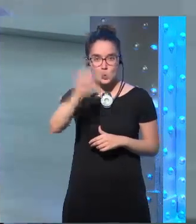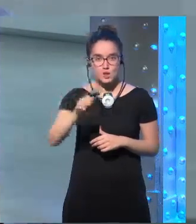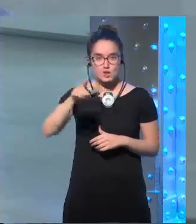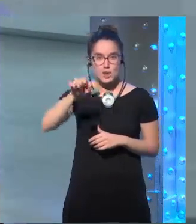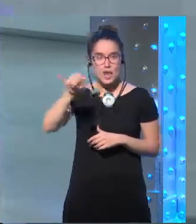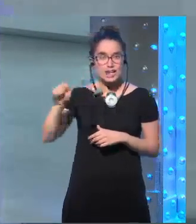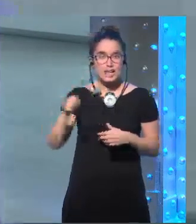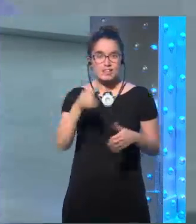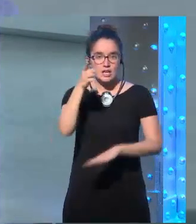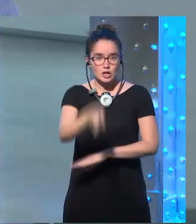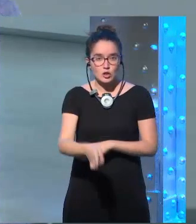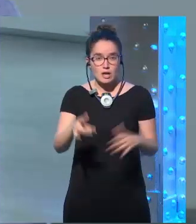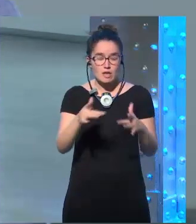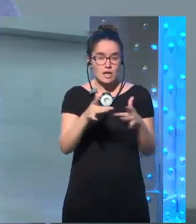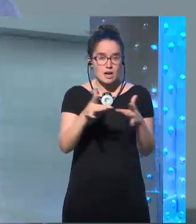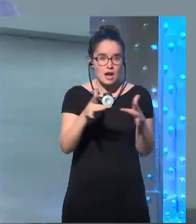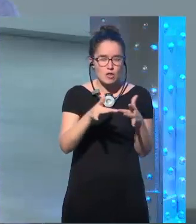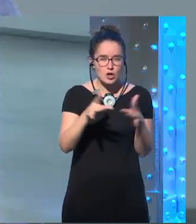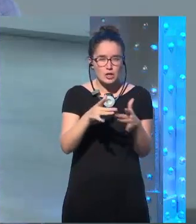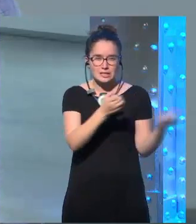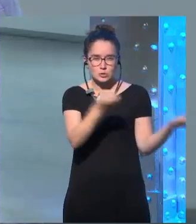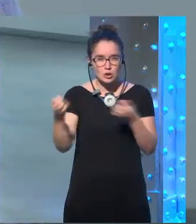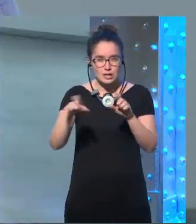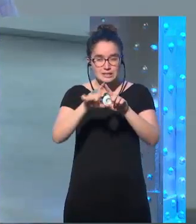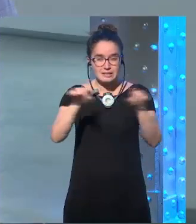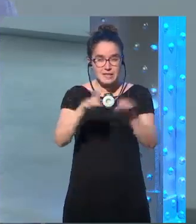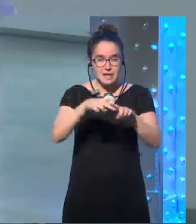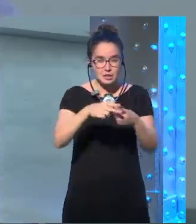Laura Luis de Galarreta, who is the manager of